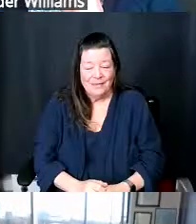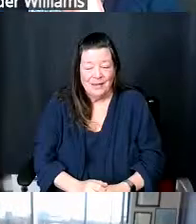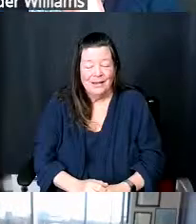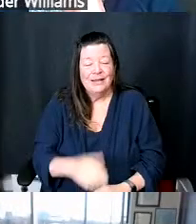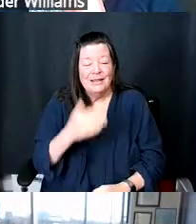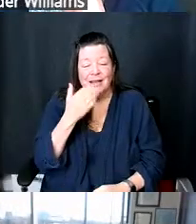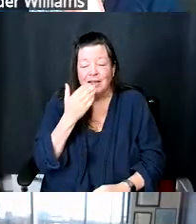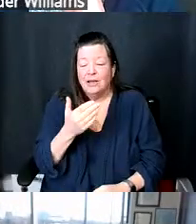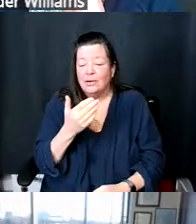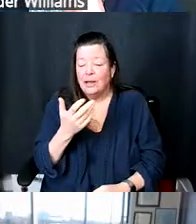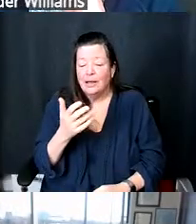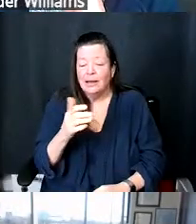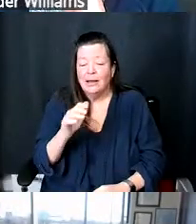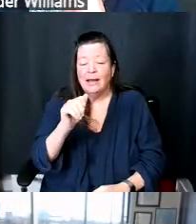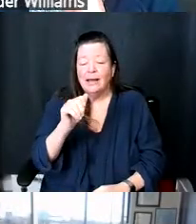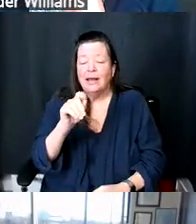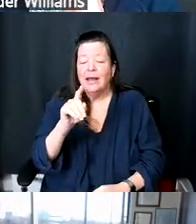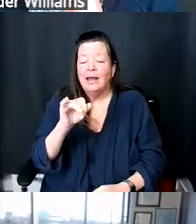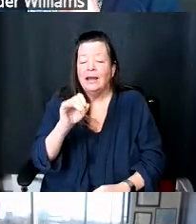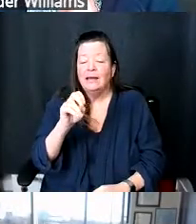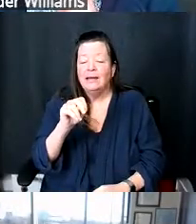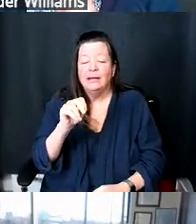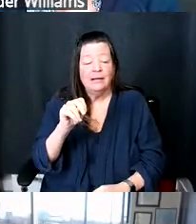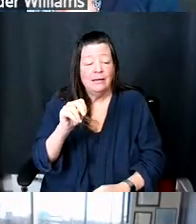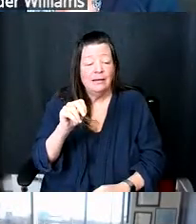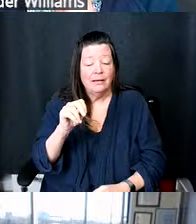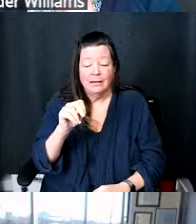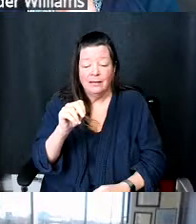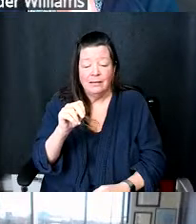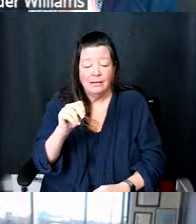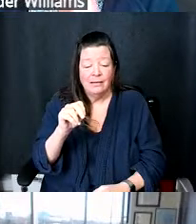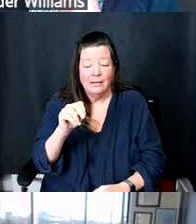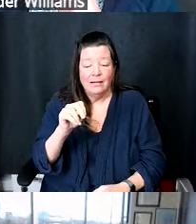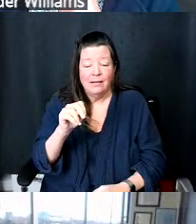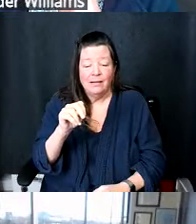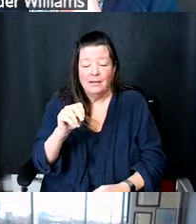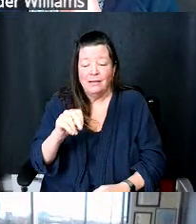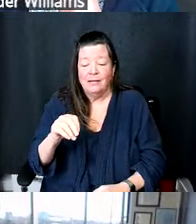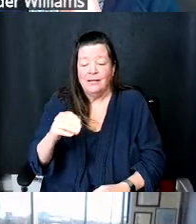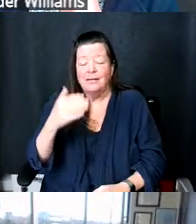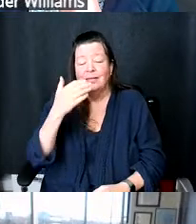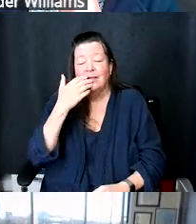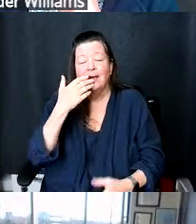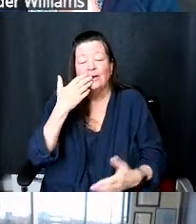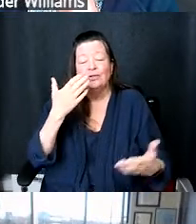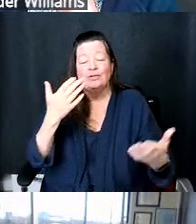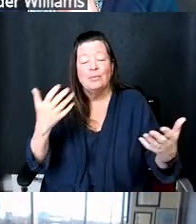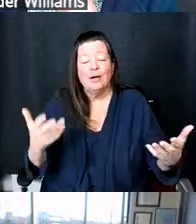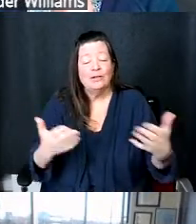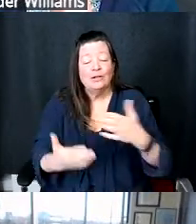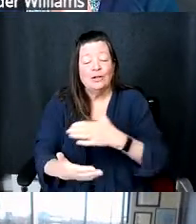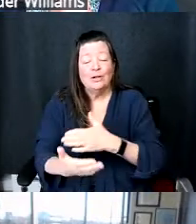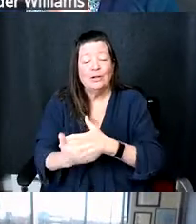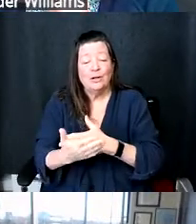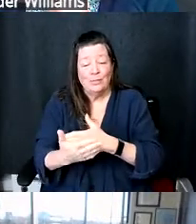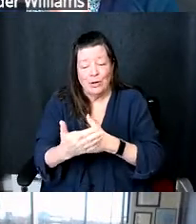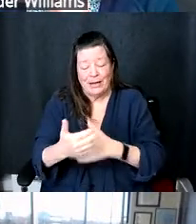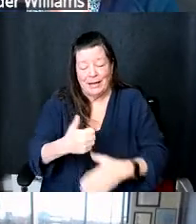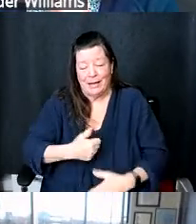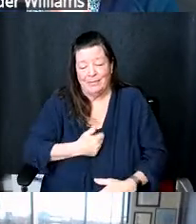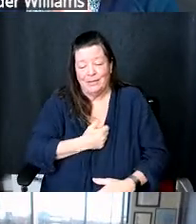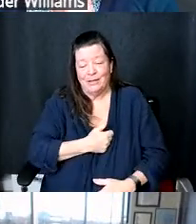Thank you. And then Aiden, love you to introduce yourself. Yes, thank you so much. Good morning, everyone. Apologies for being a little late.